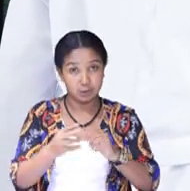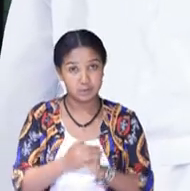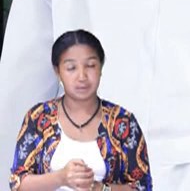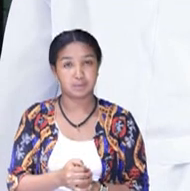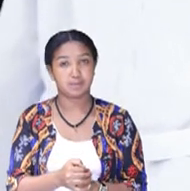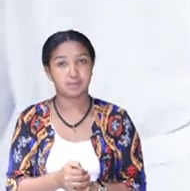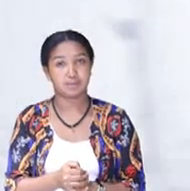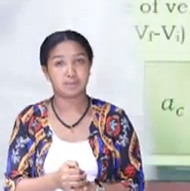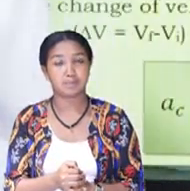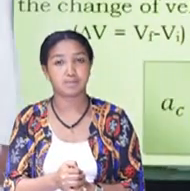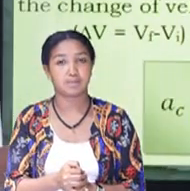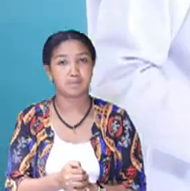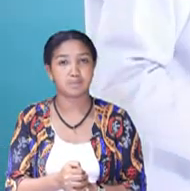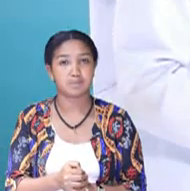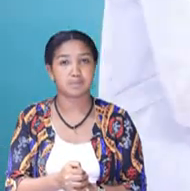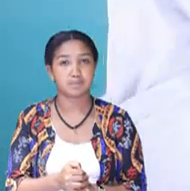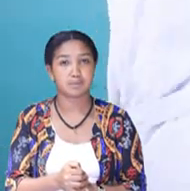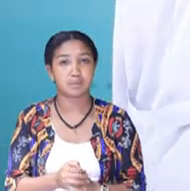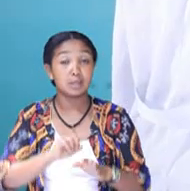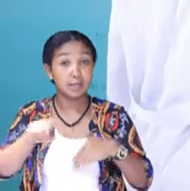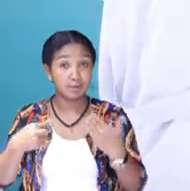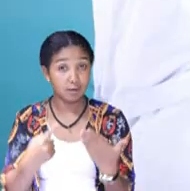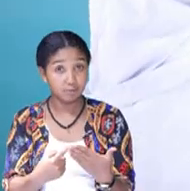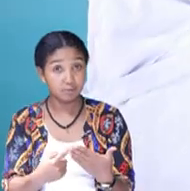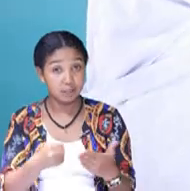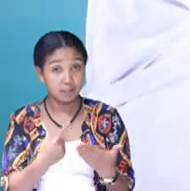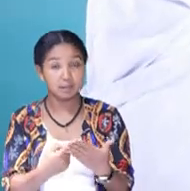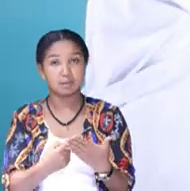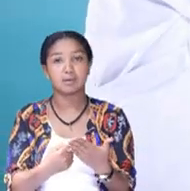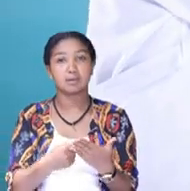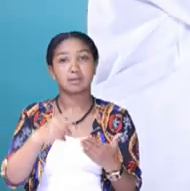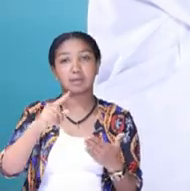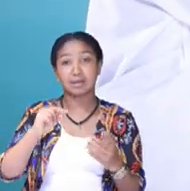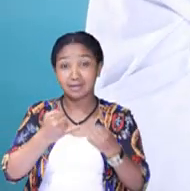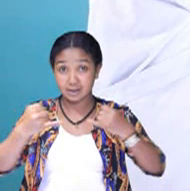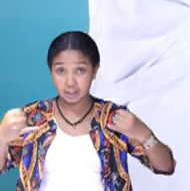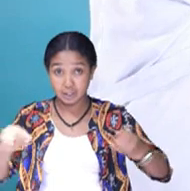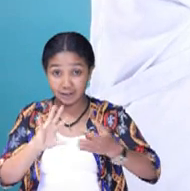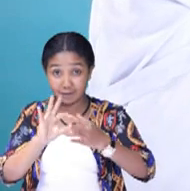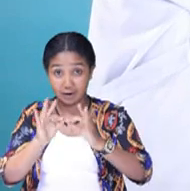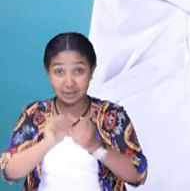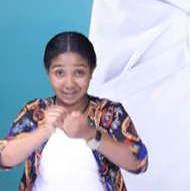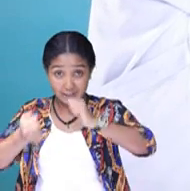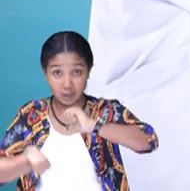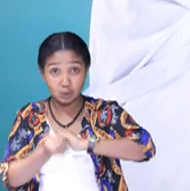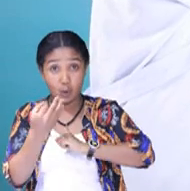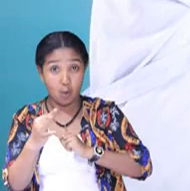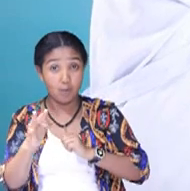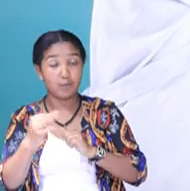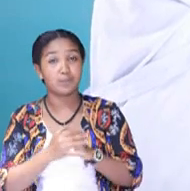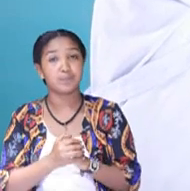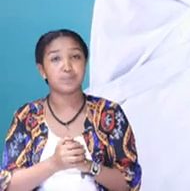velocity. This is the angular velocity. Therefore, here the tangential acceleration is defined as the change of